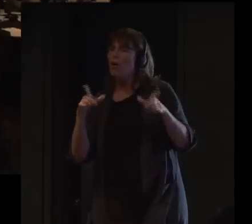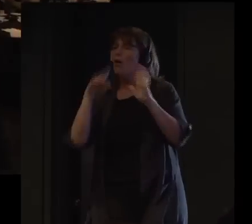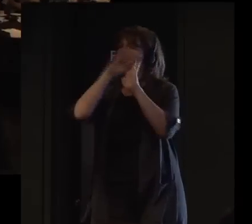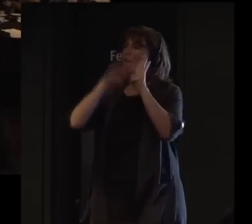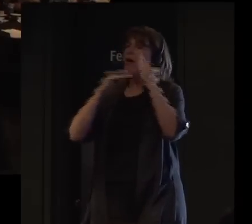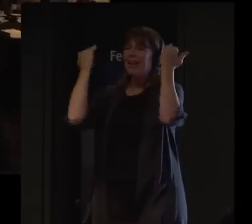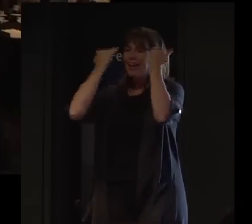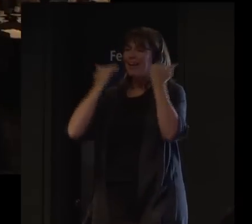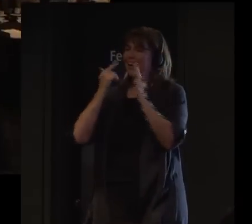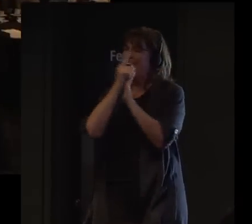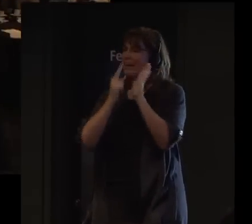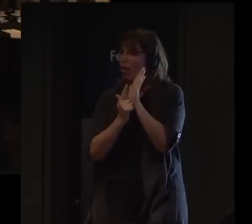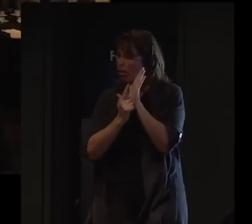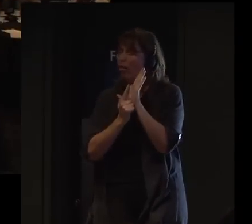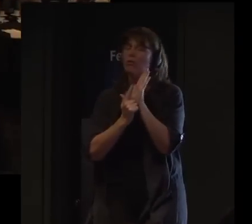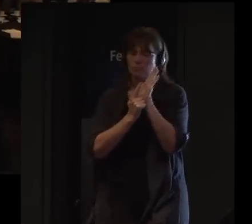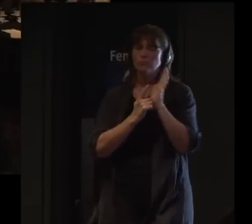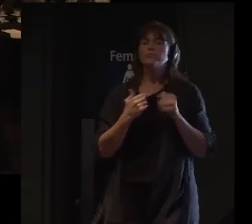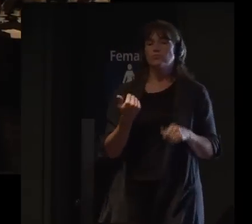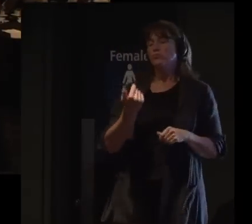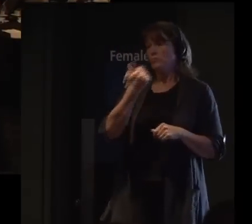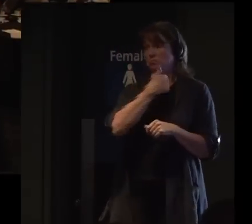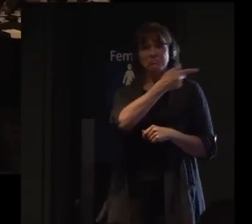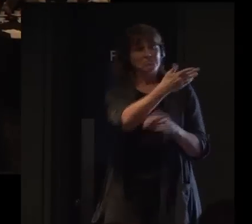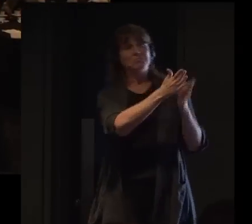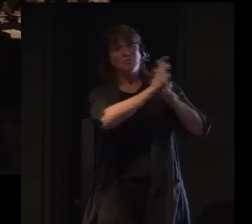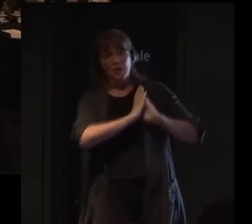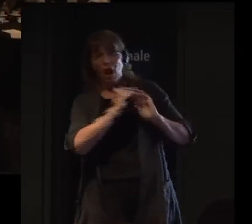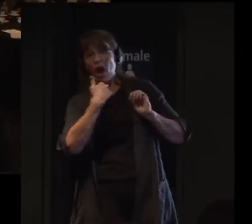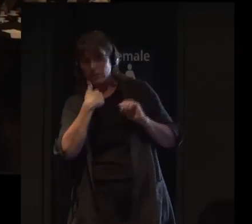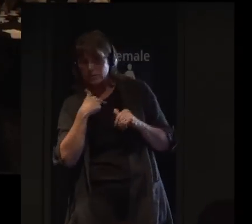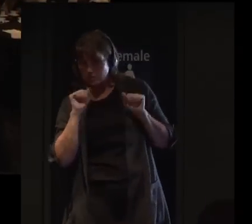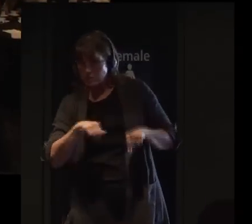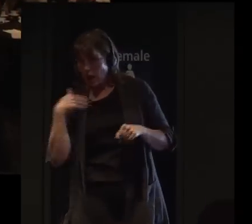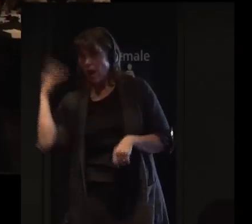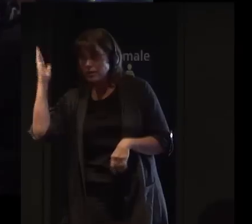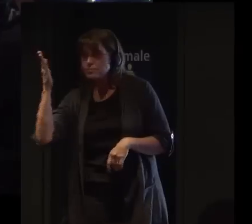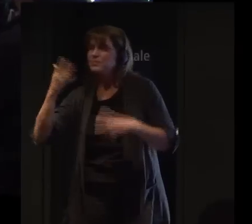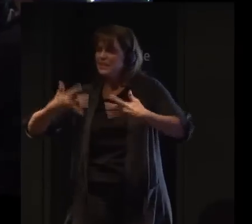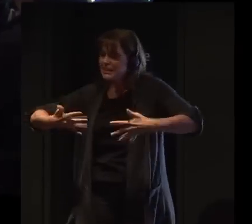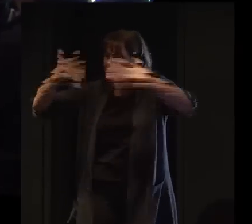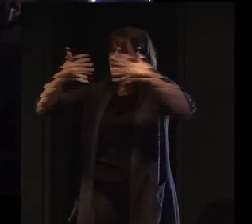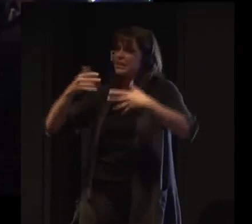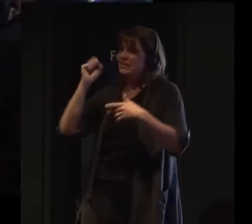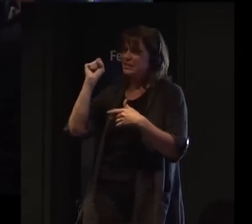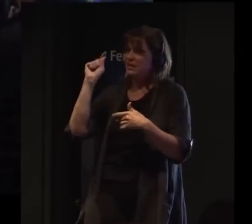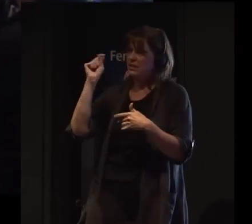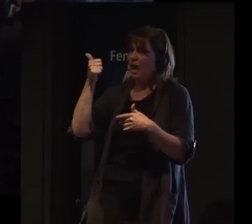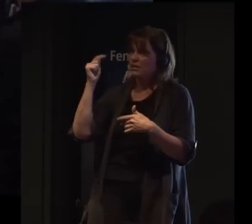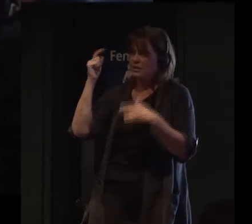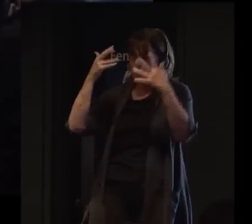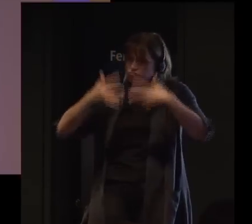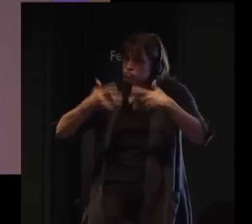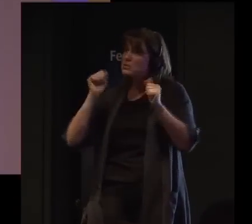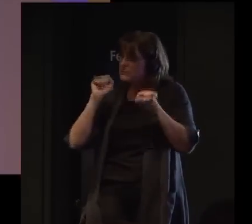view. And she asked me actually to go and look for data and statistics. Although I'm working in the Department